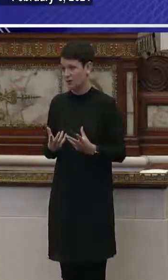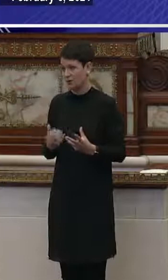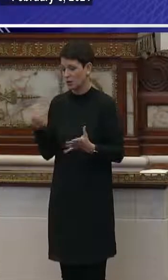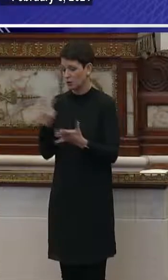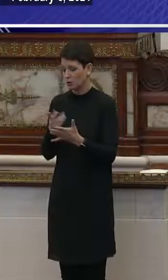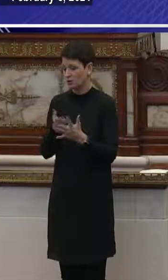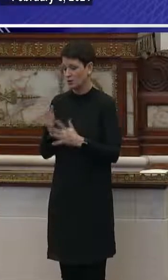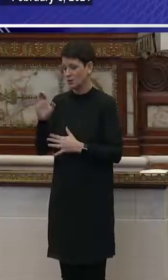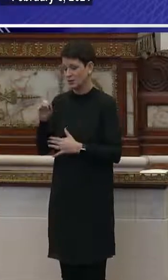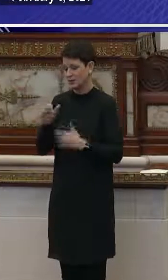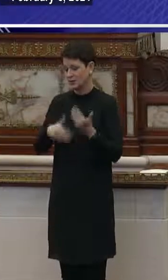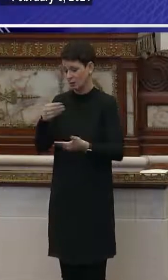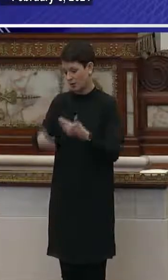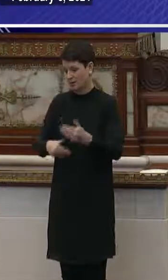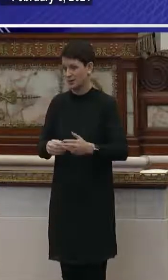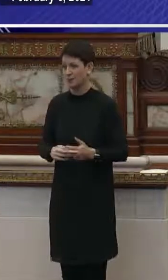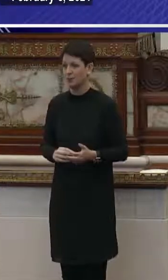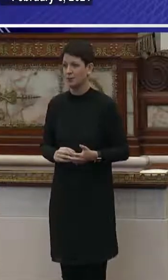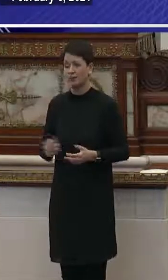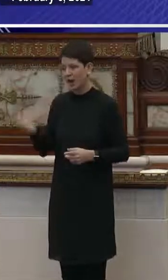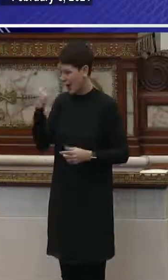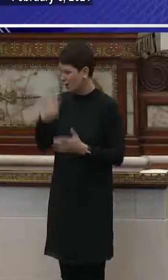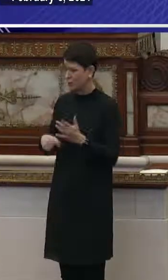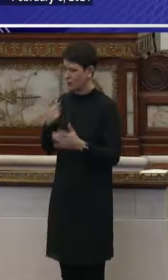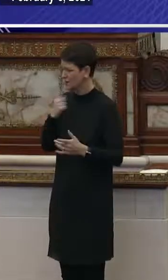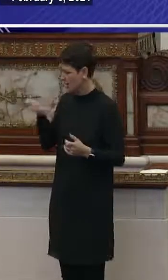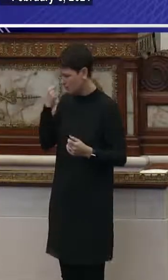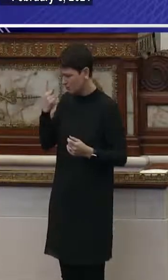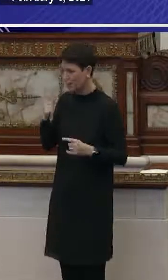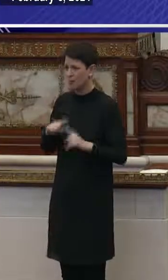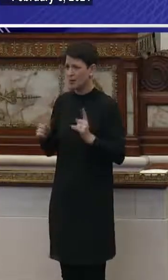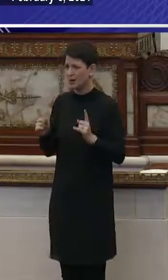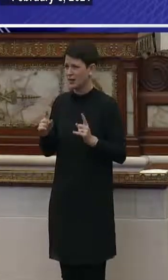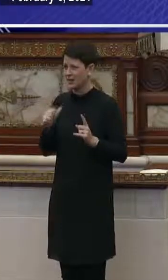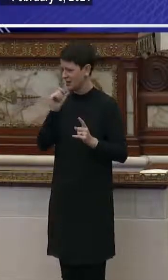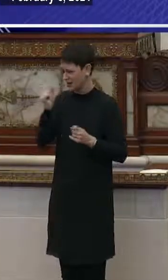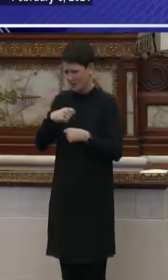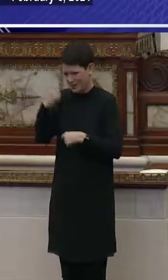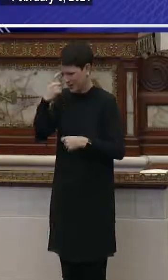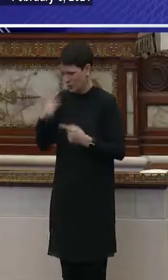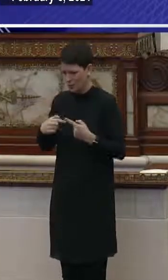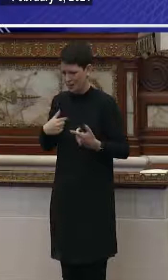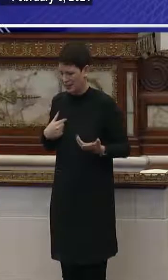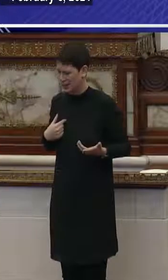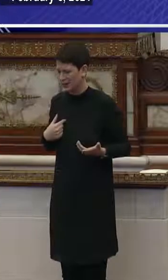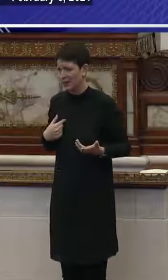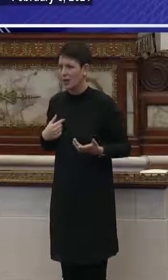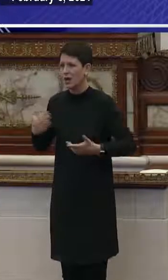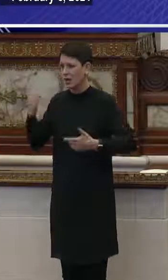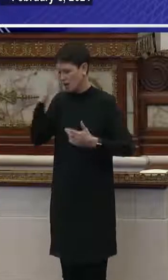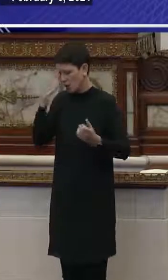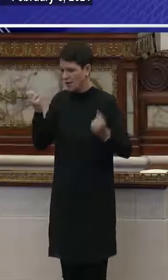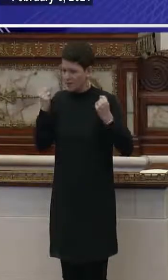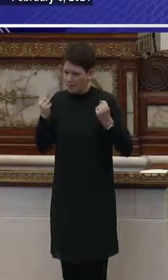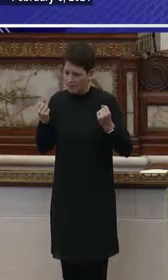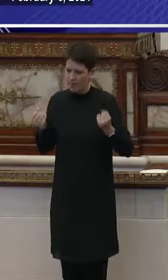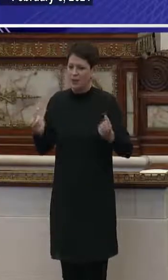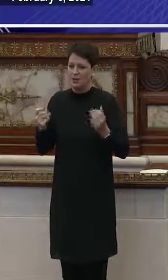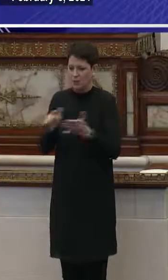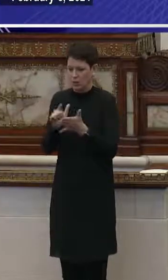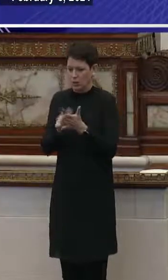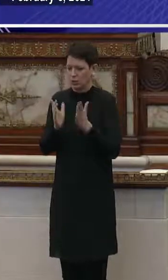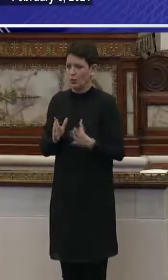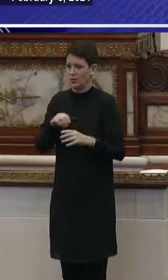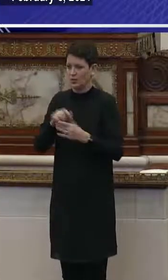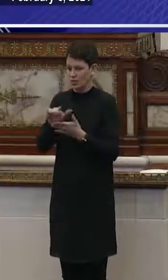through that CDC process. I hear what you're saying, but it doesn't really make sense to me, because I know that we have hundreds of attorneys in